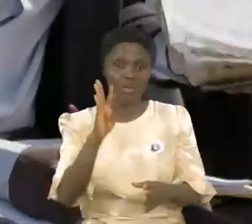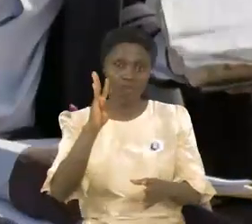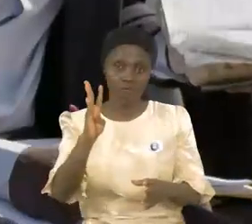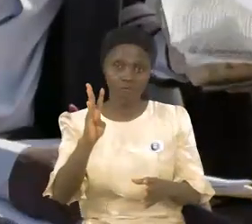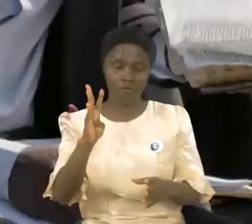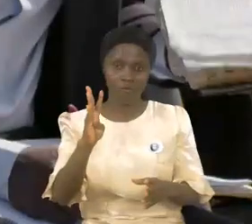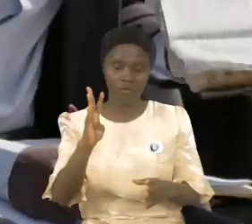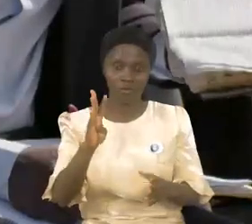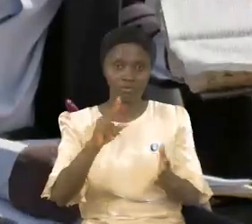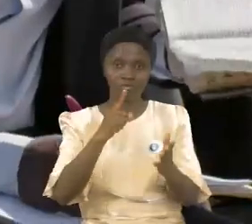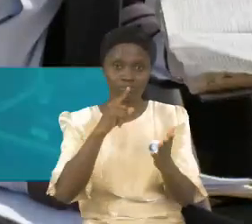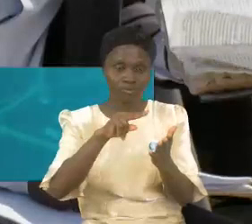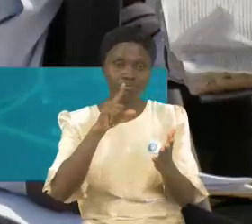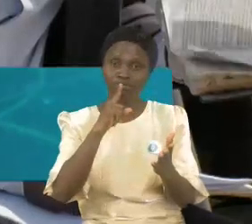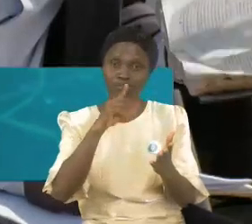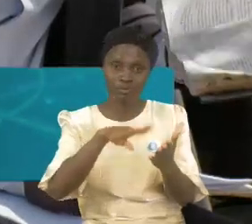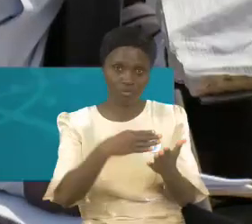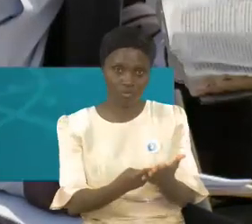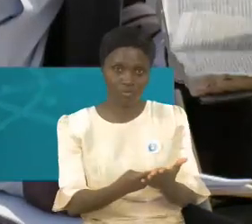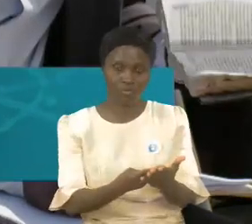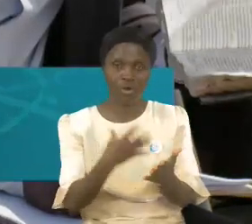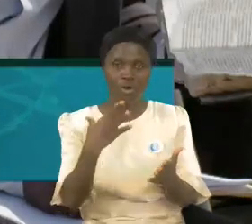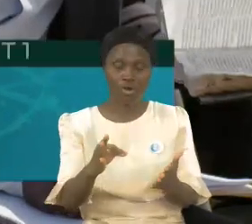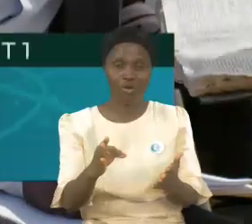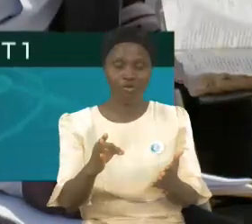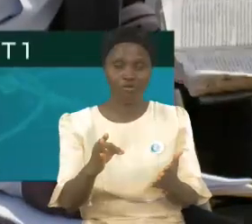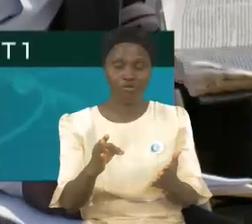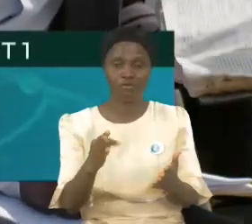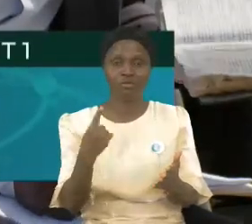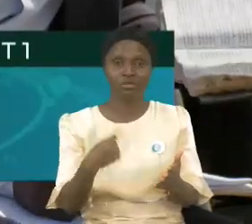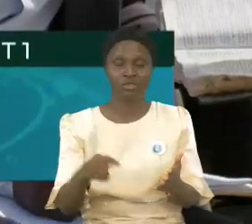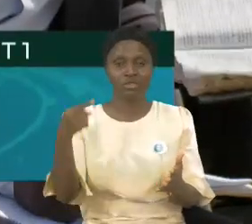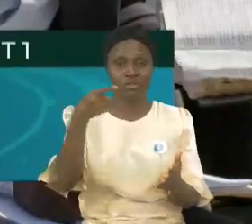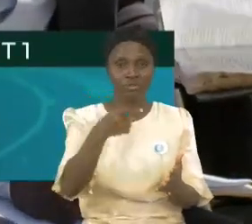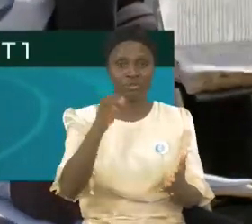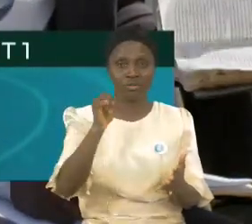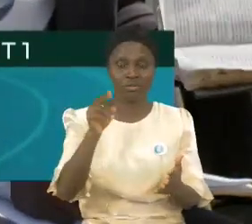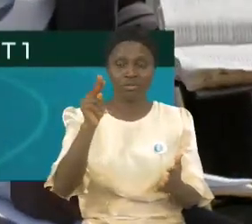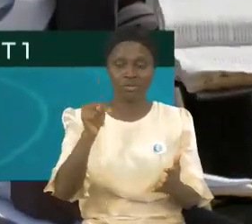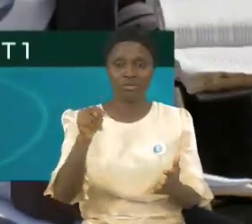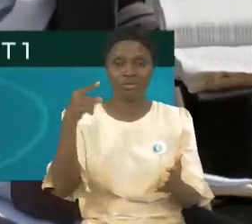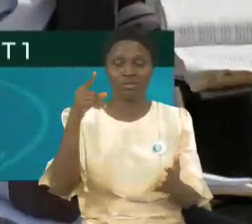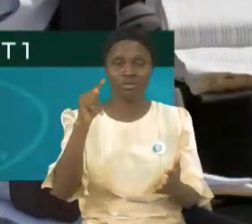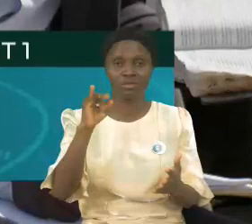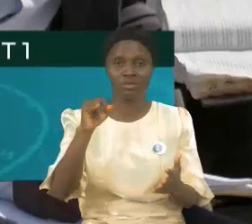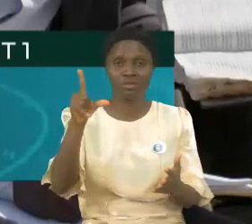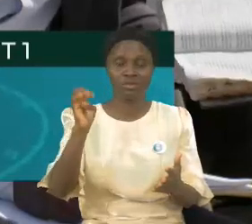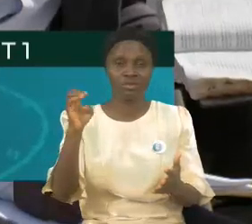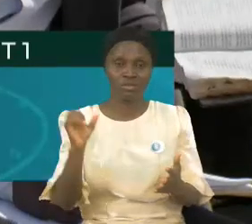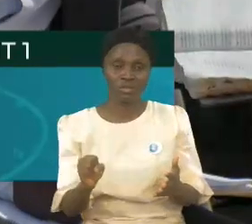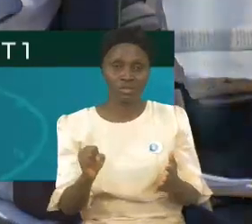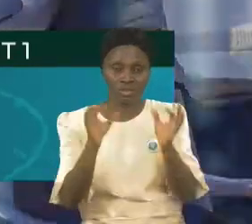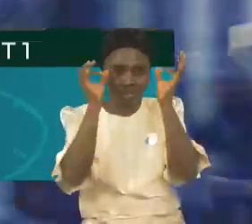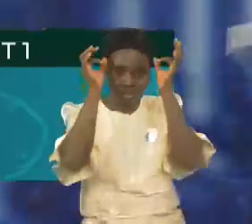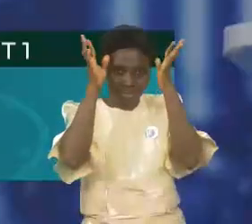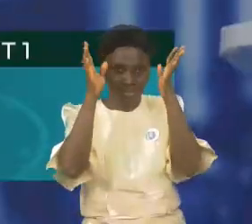beasts of Gentile cruelty. Symbolic. All those beasts that will fight against each